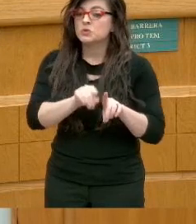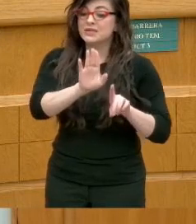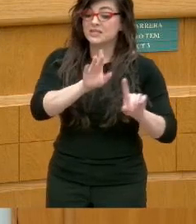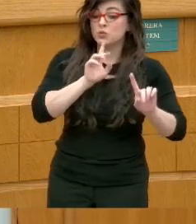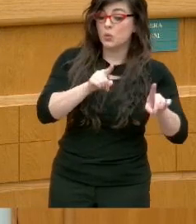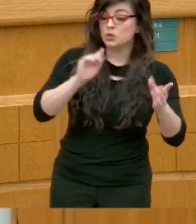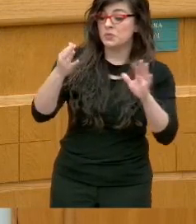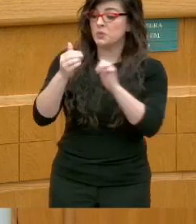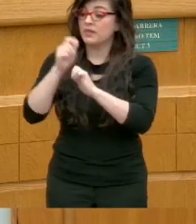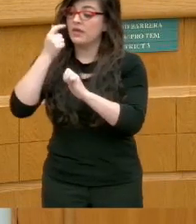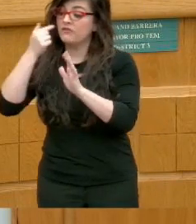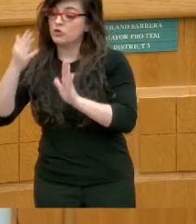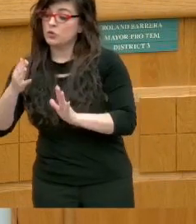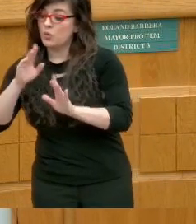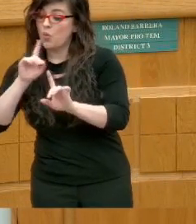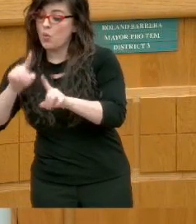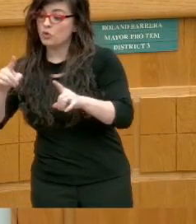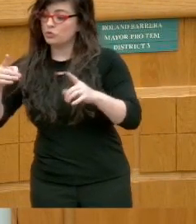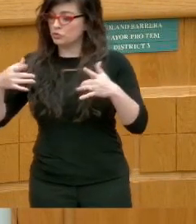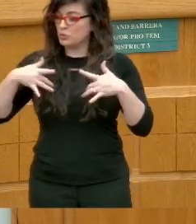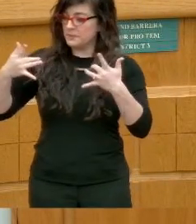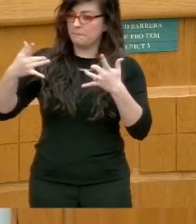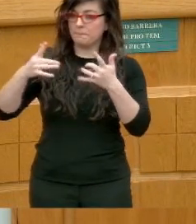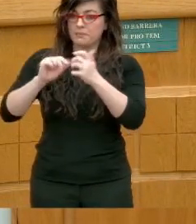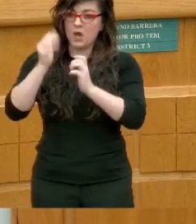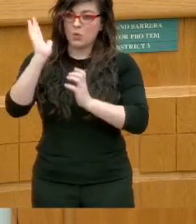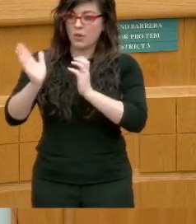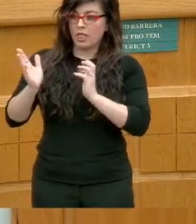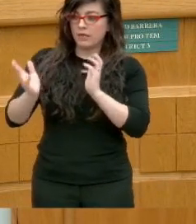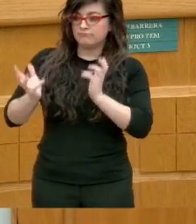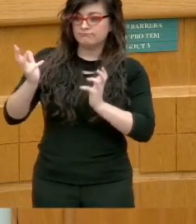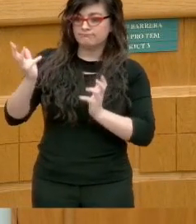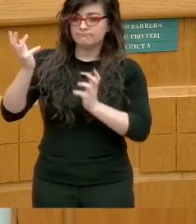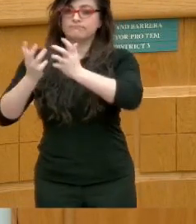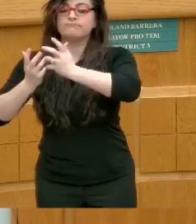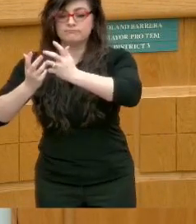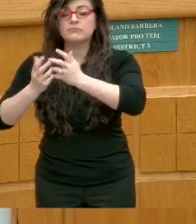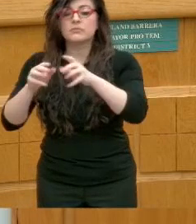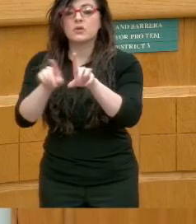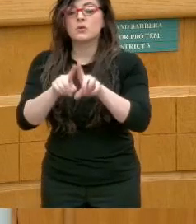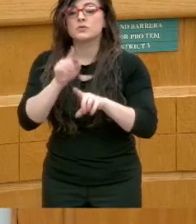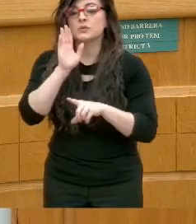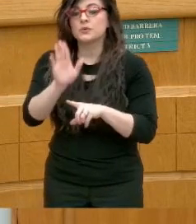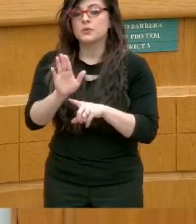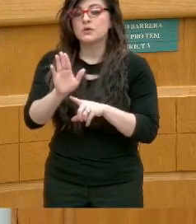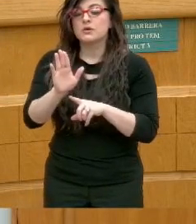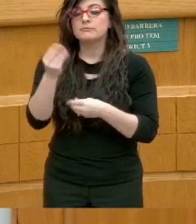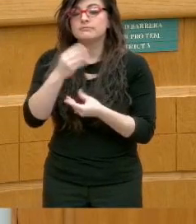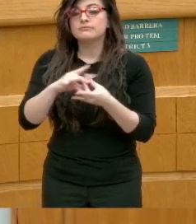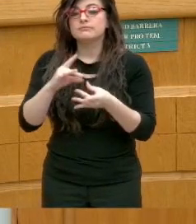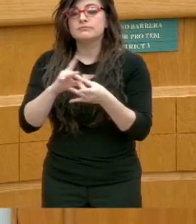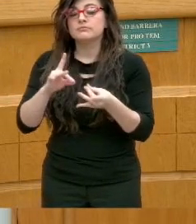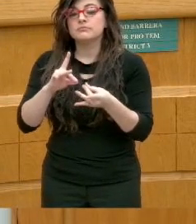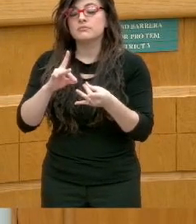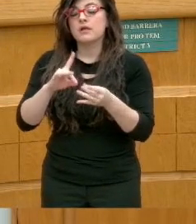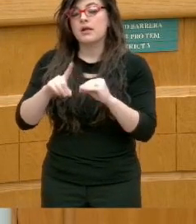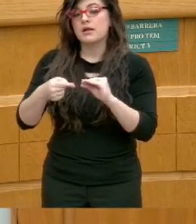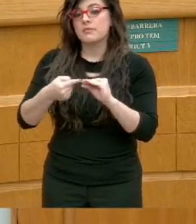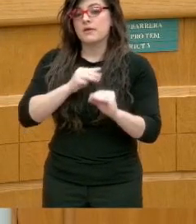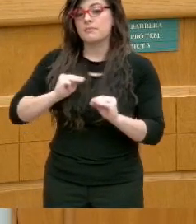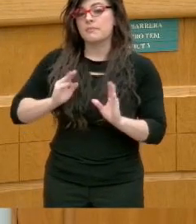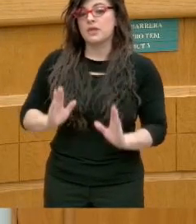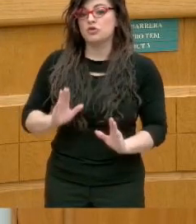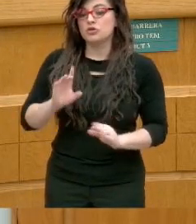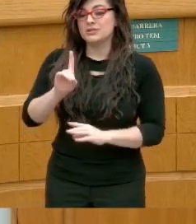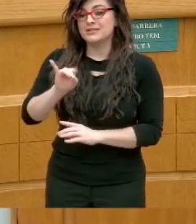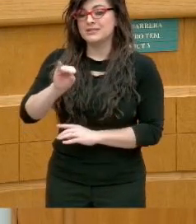city, as well as provide an update on the mayor's disaster recovery fund that has been funded by many in the community to